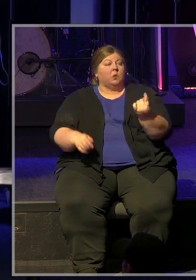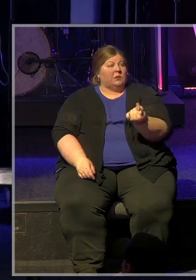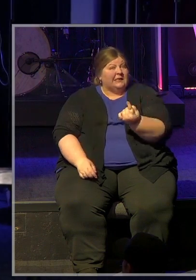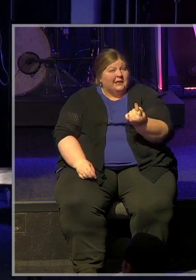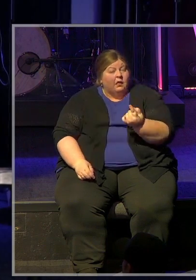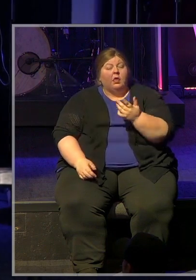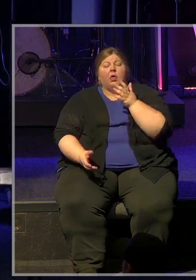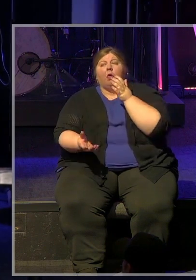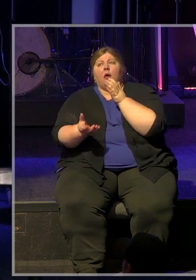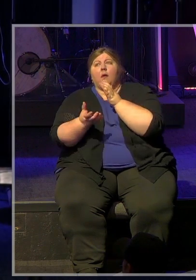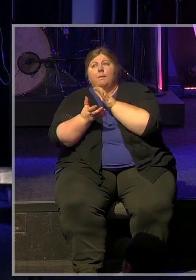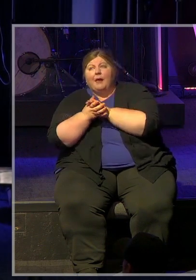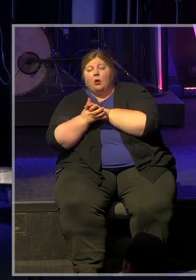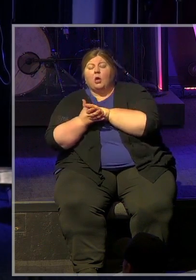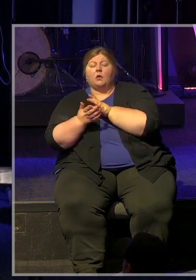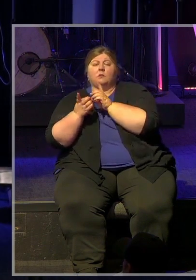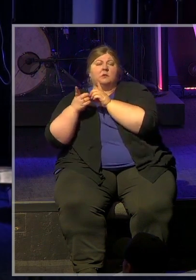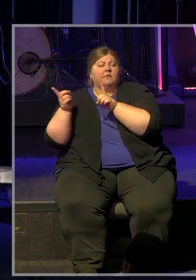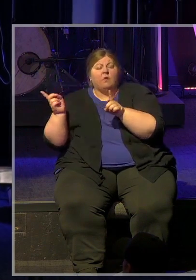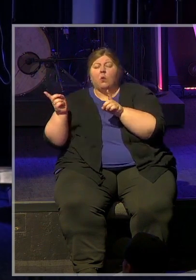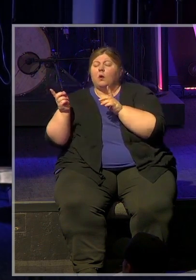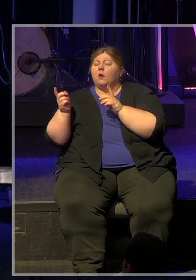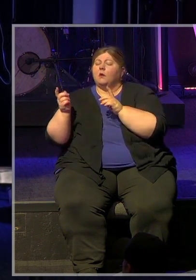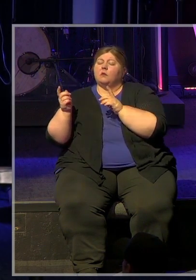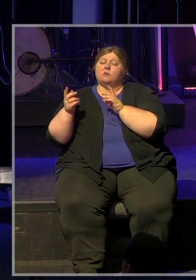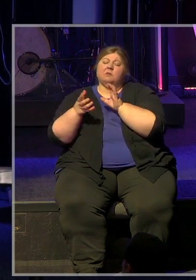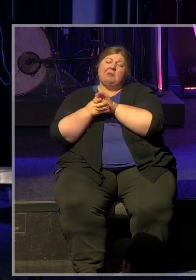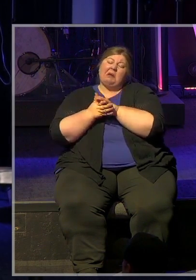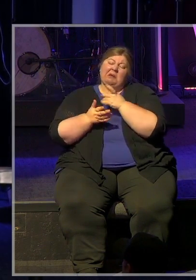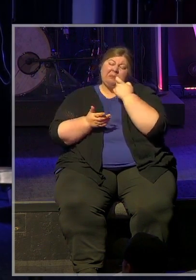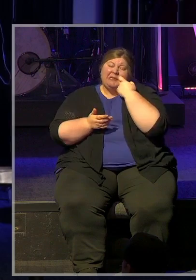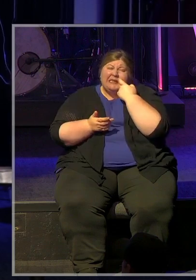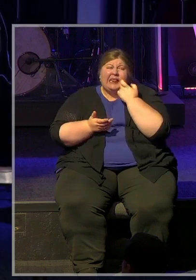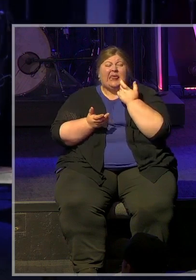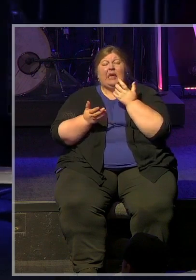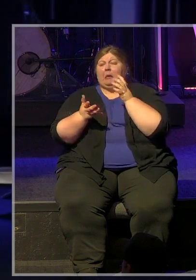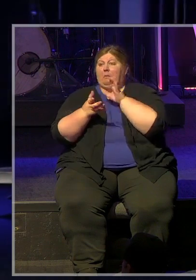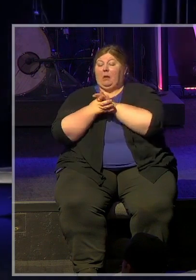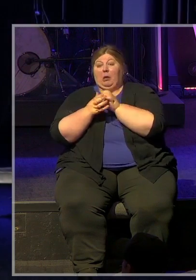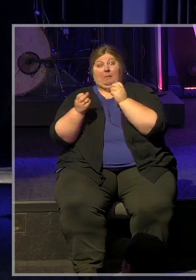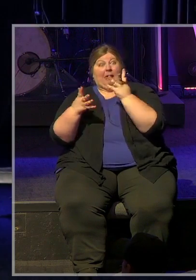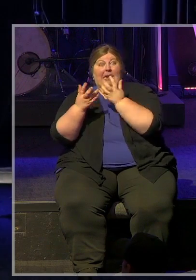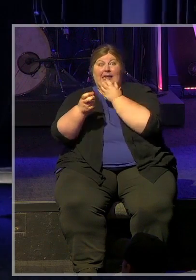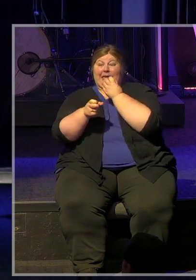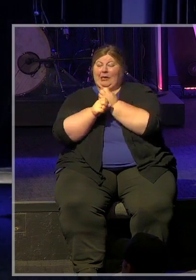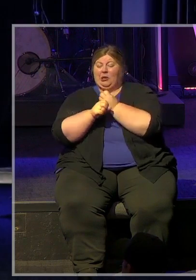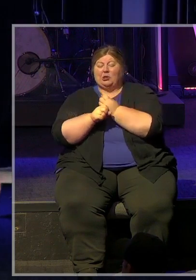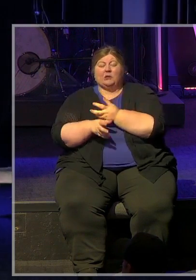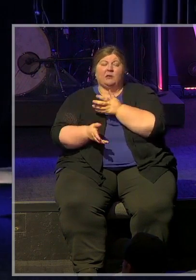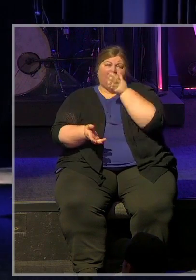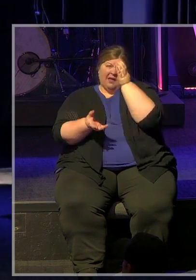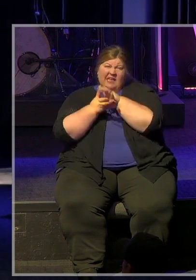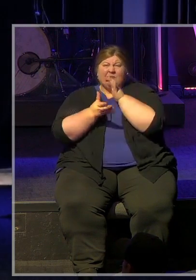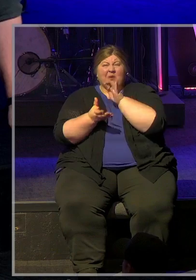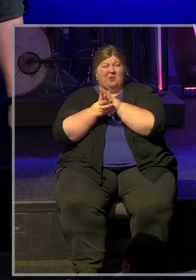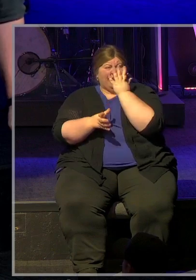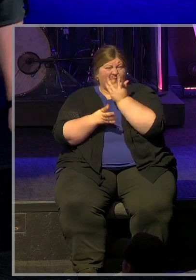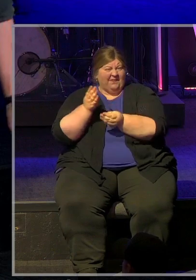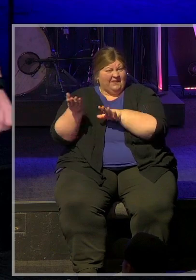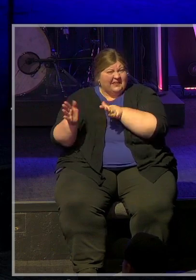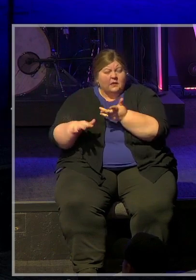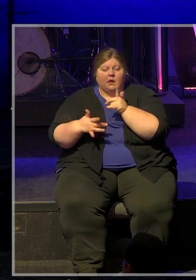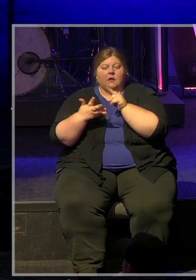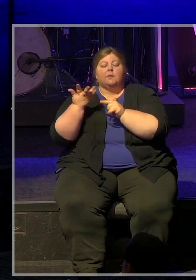single, married, divorced, married for a couple years, married for a lot of years, widowed, whatever it is, this series can